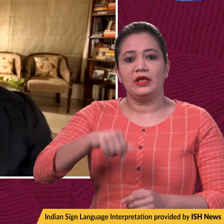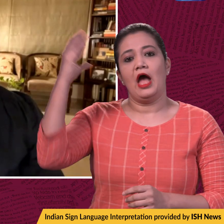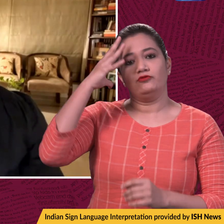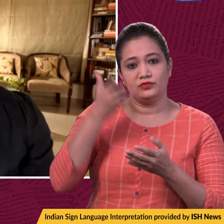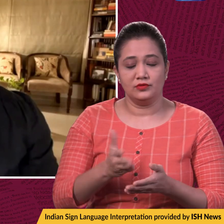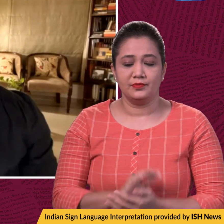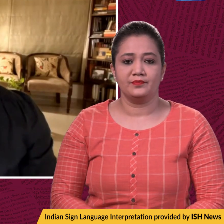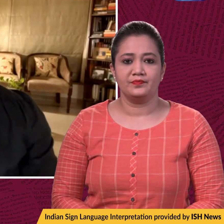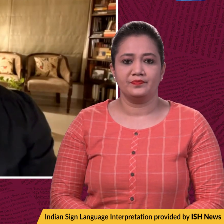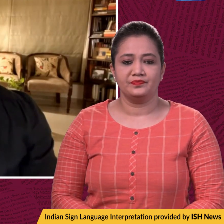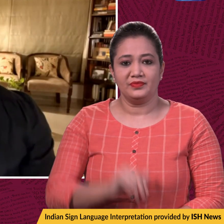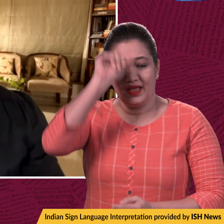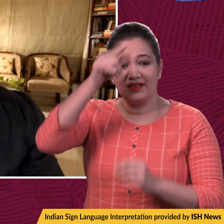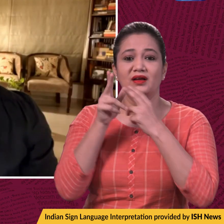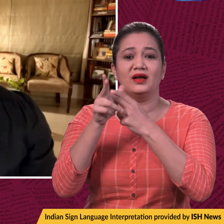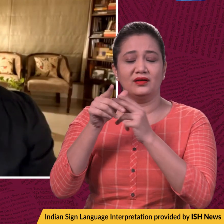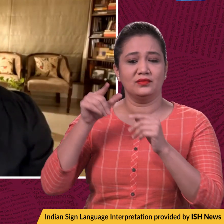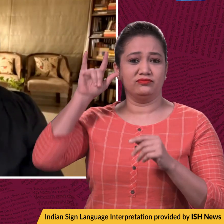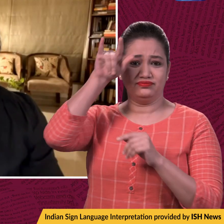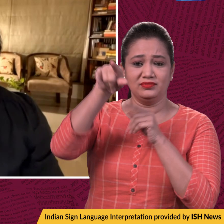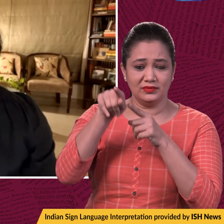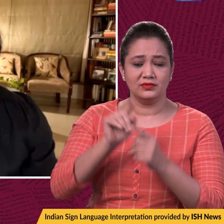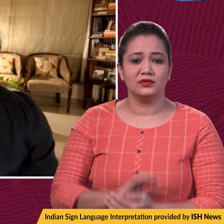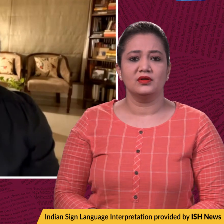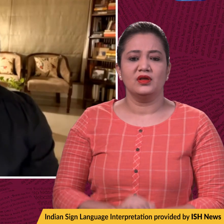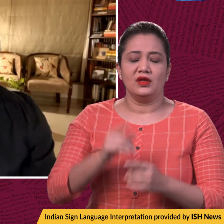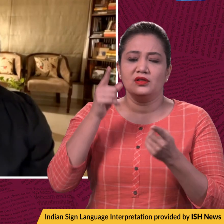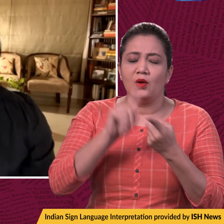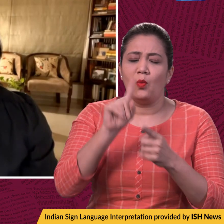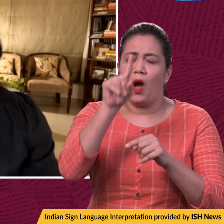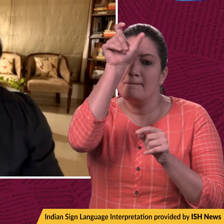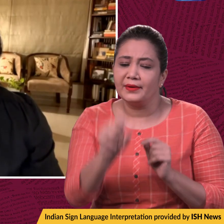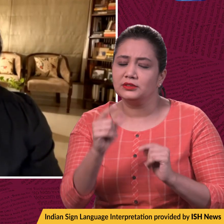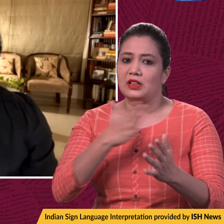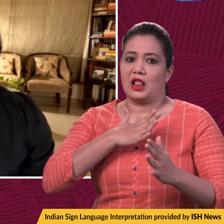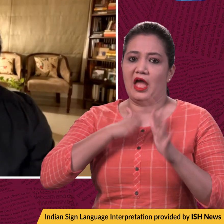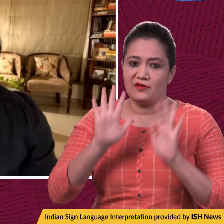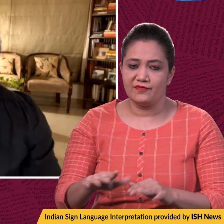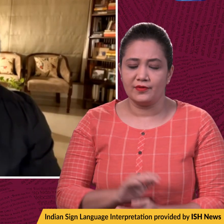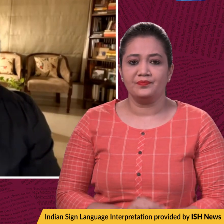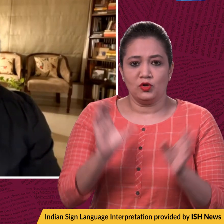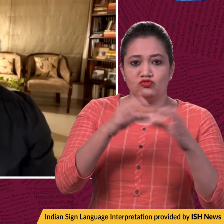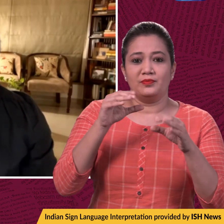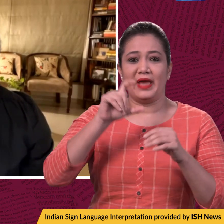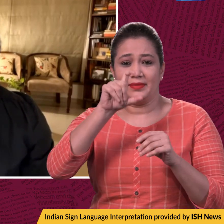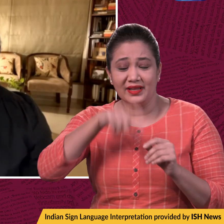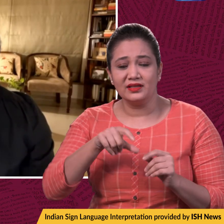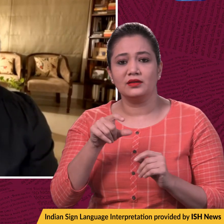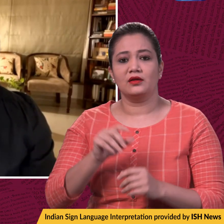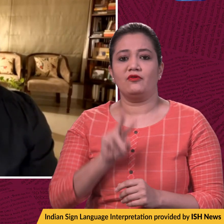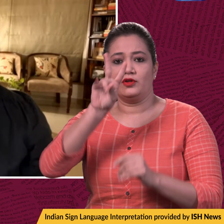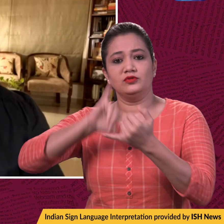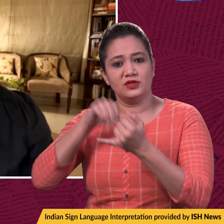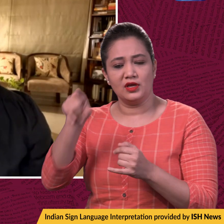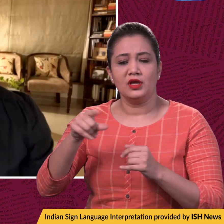this afternoon. The Indian Air Force has confirmed that there's been only one survivor, Group Captain Varun Singh